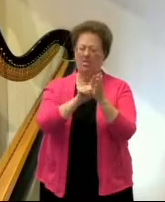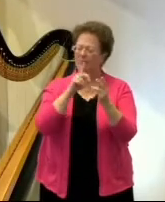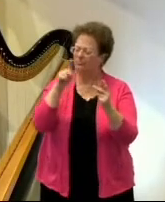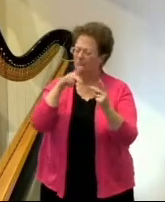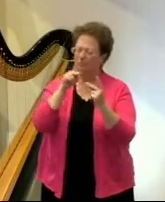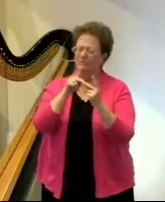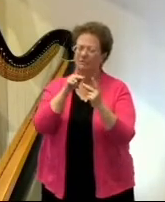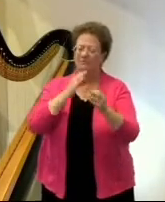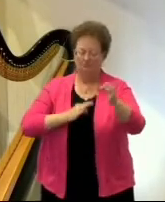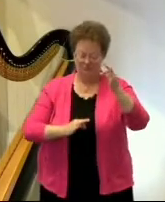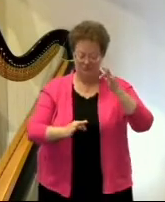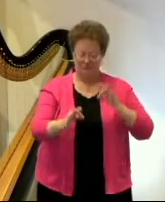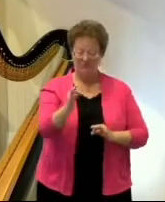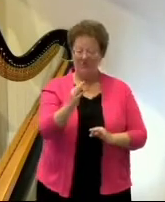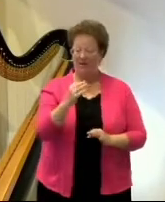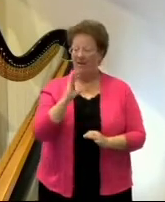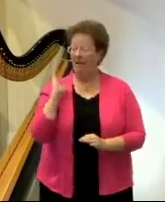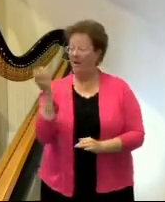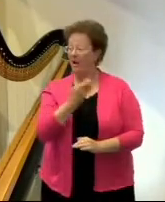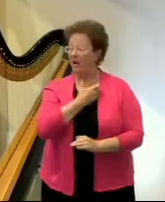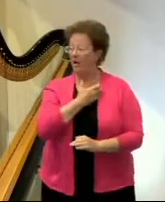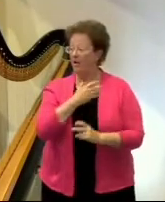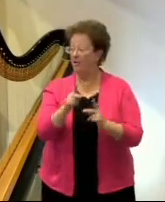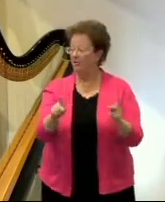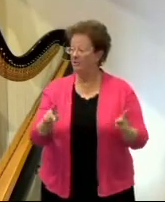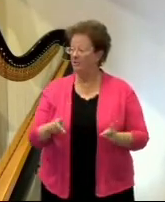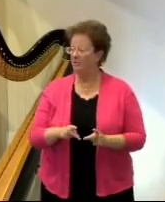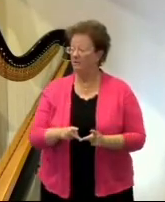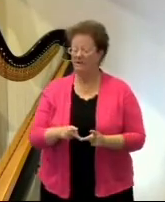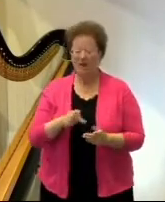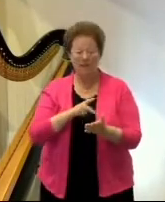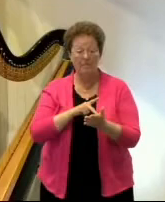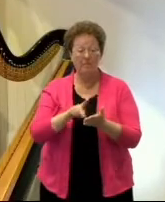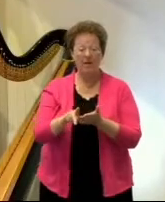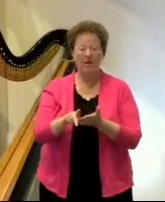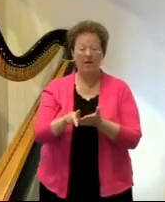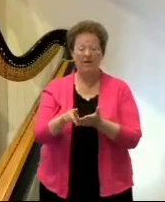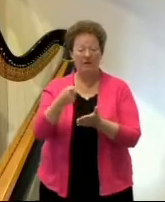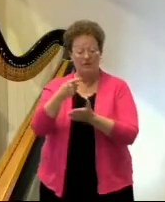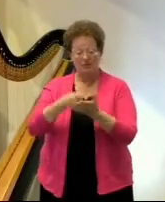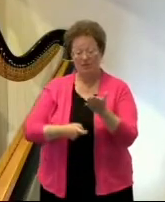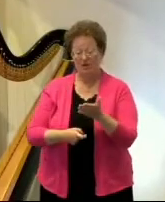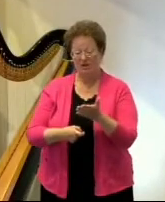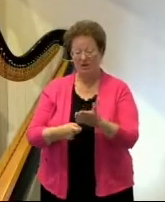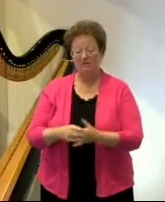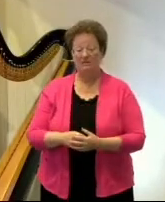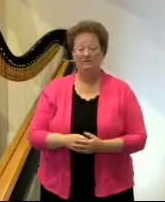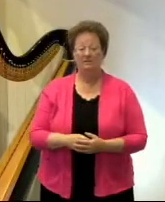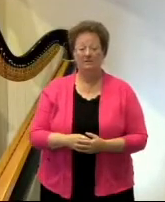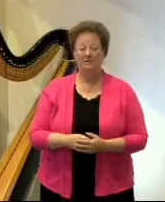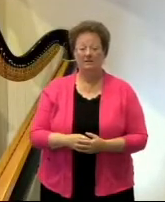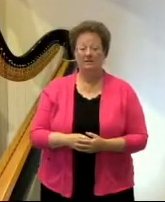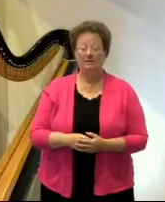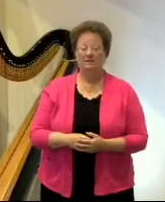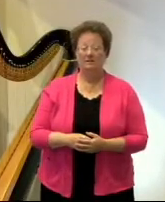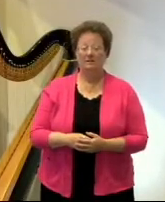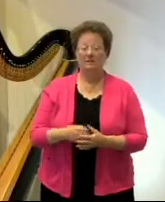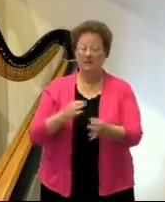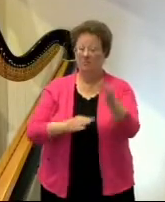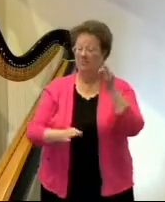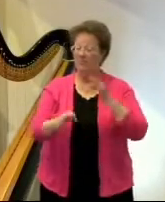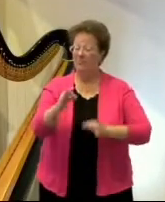in our place. Through his passive obedience, he paid the price for our disobeying God's law in our